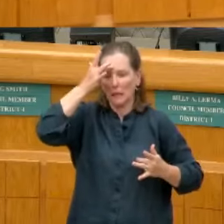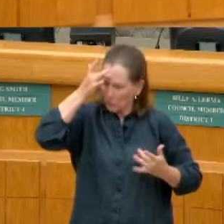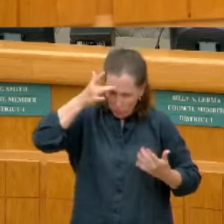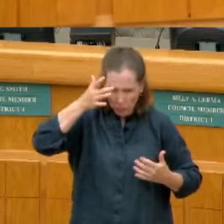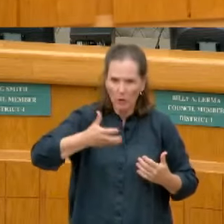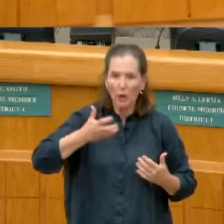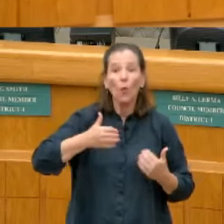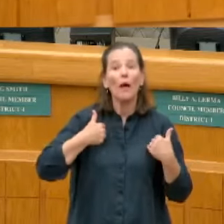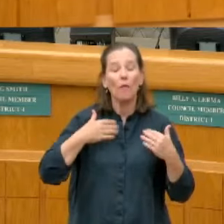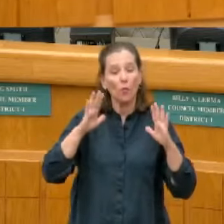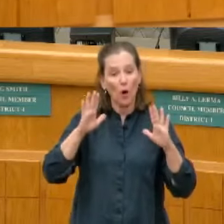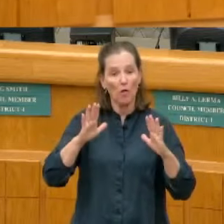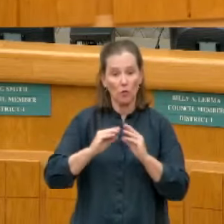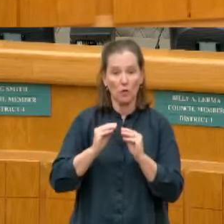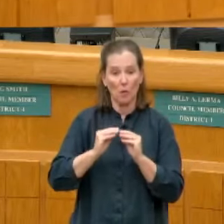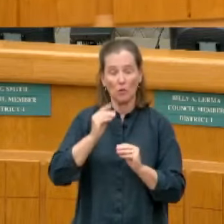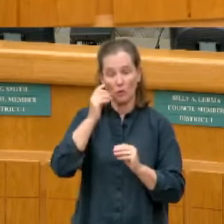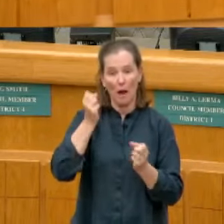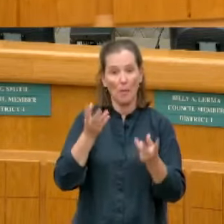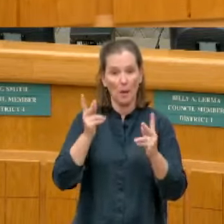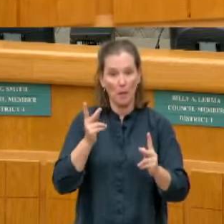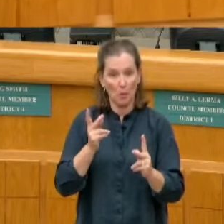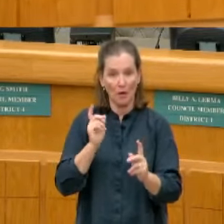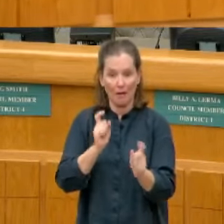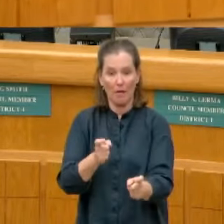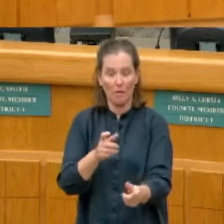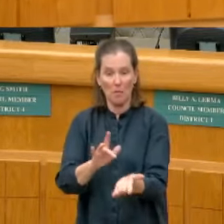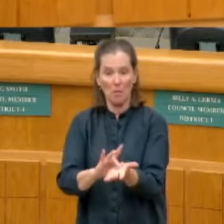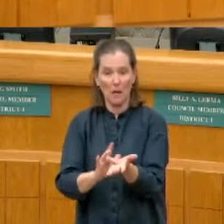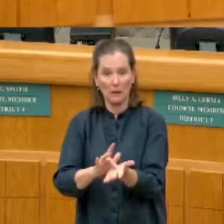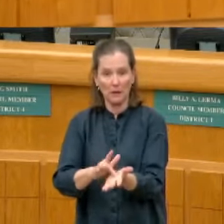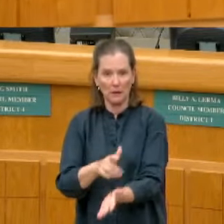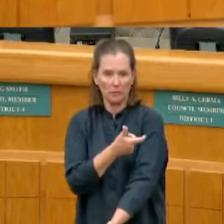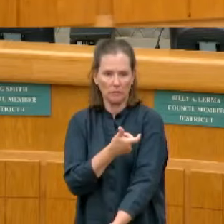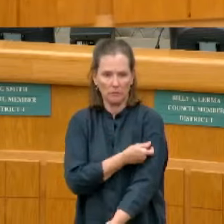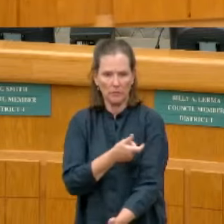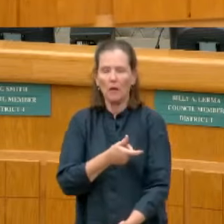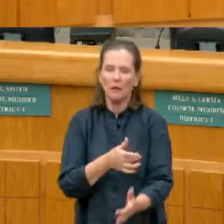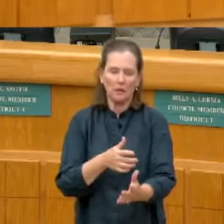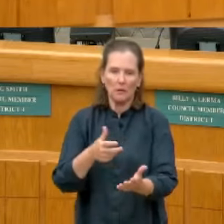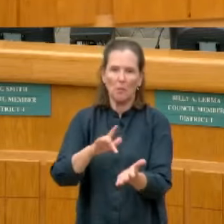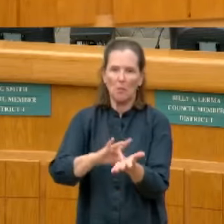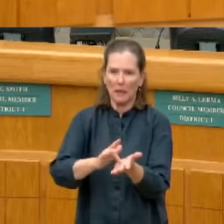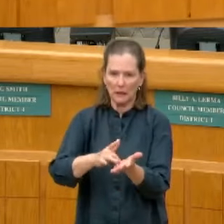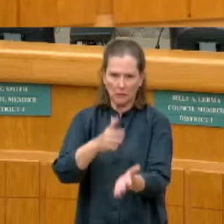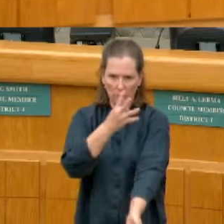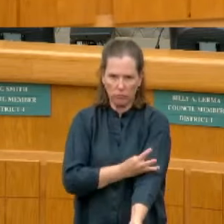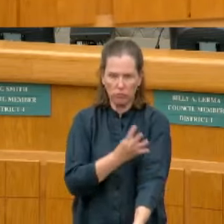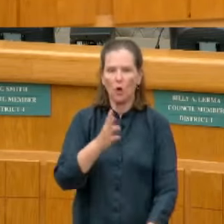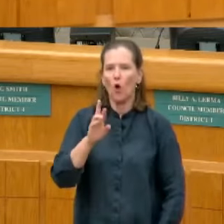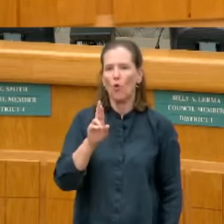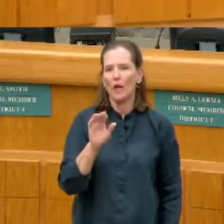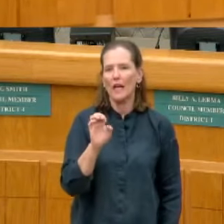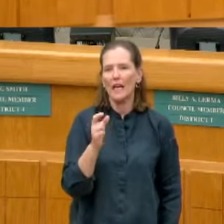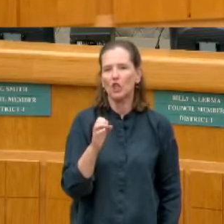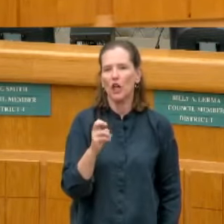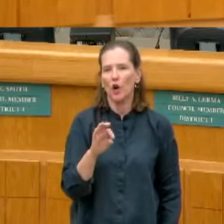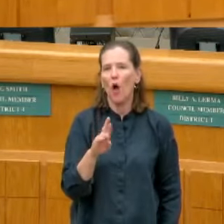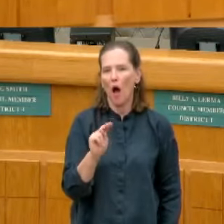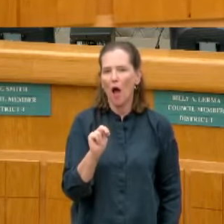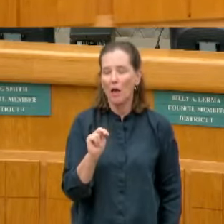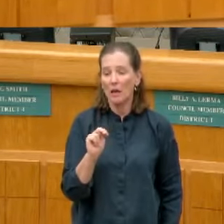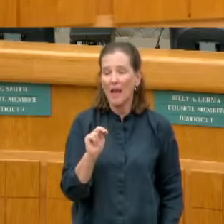Regeneron numbers. And that is what is making the difference in these hospitalization rates.